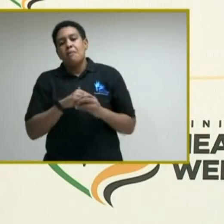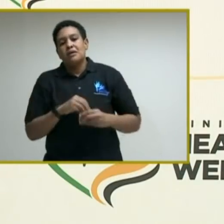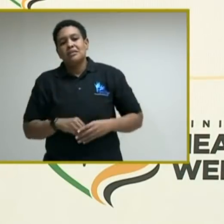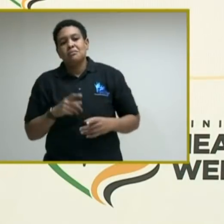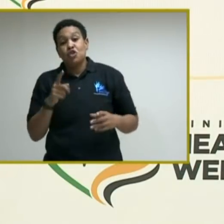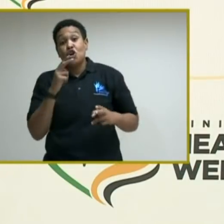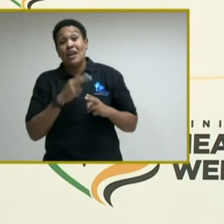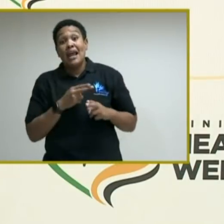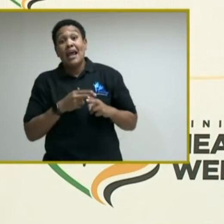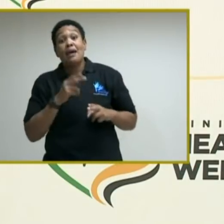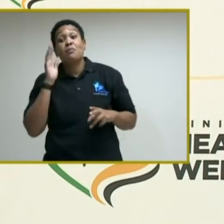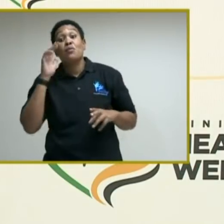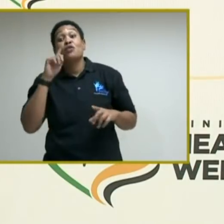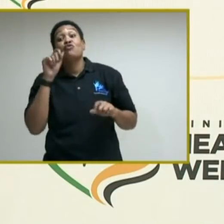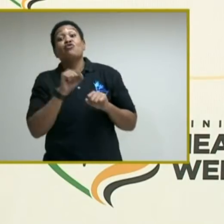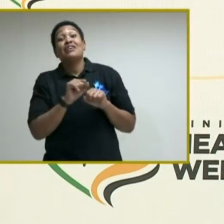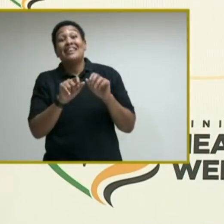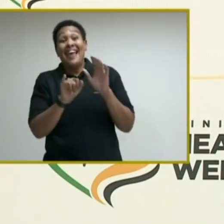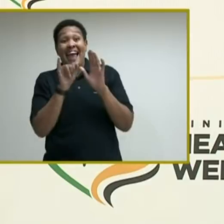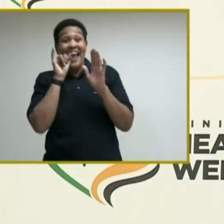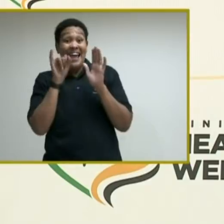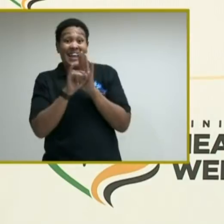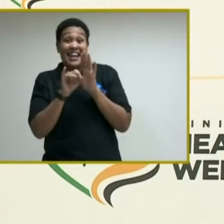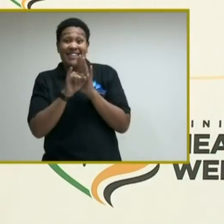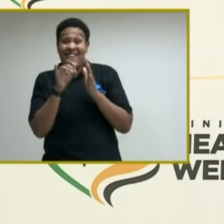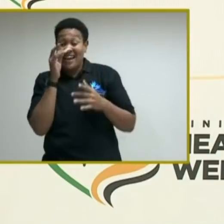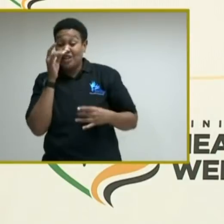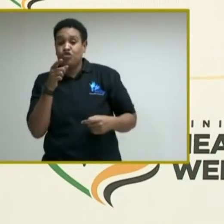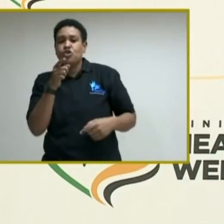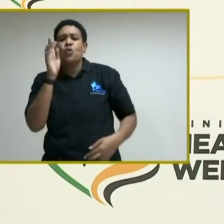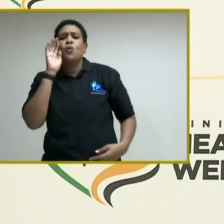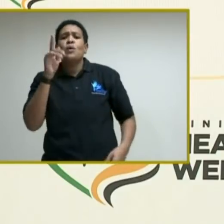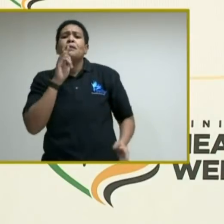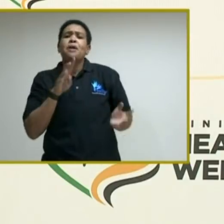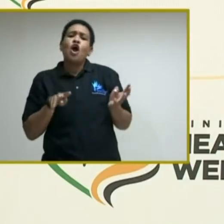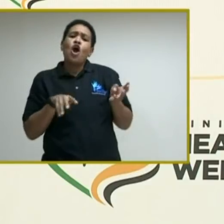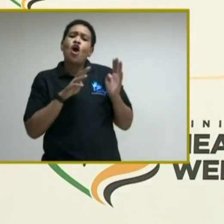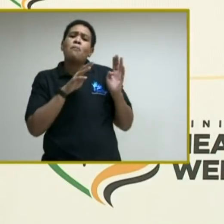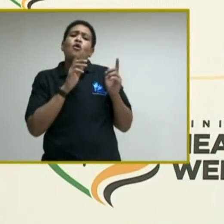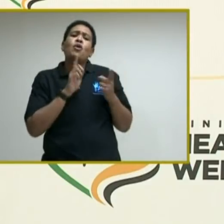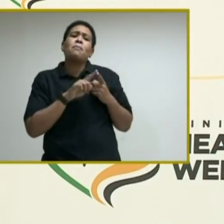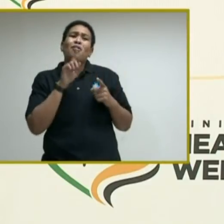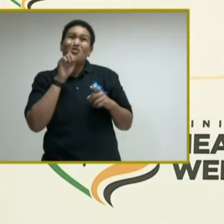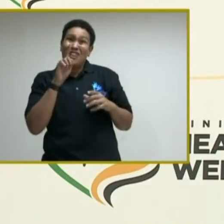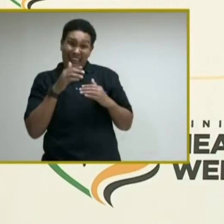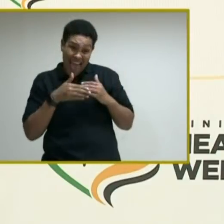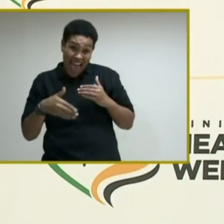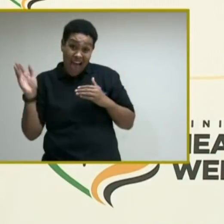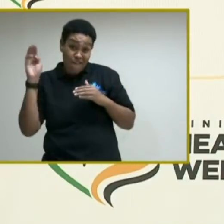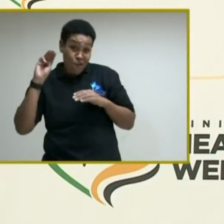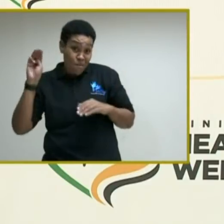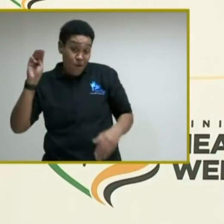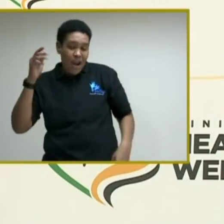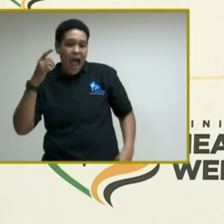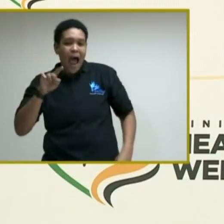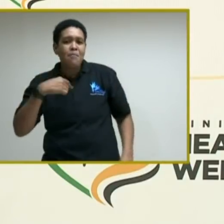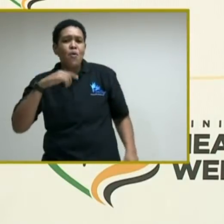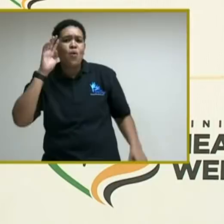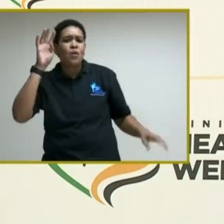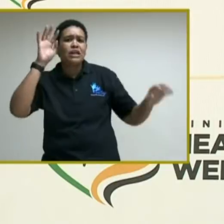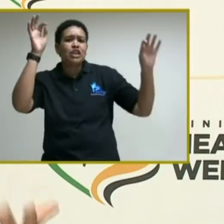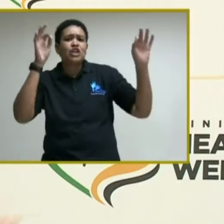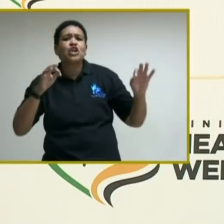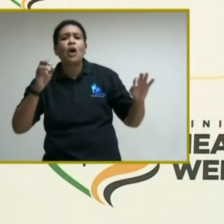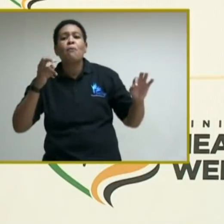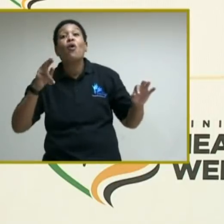your name will be identified as an interest, and you'll be uploaded. And come after Monday, we will determine, or